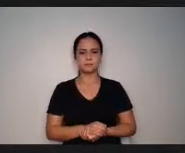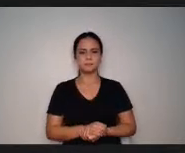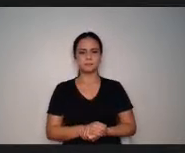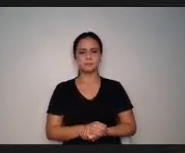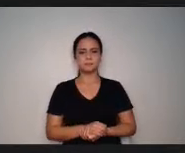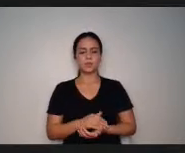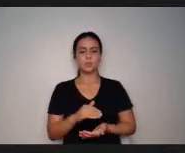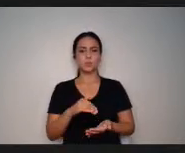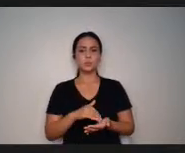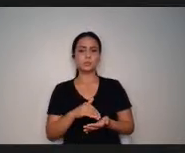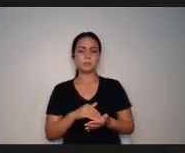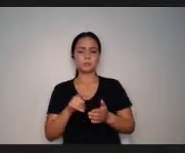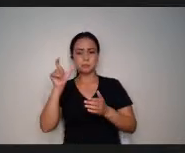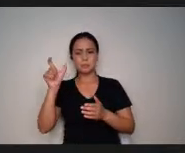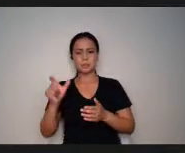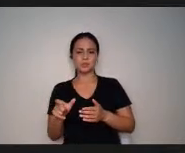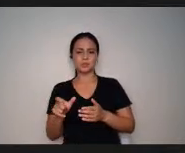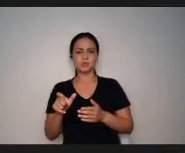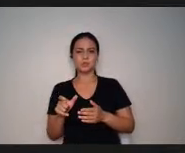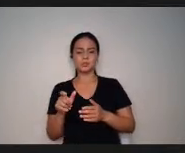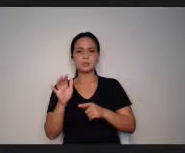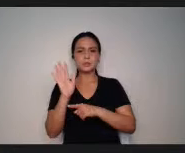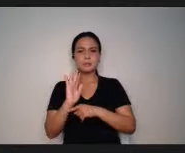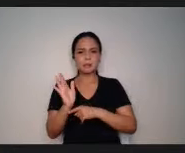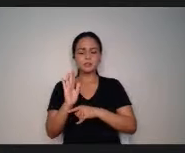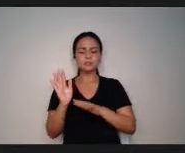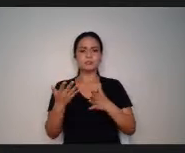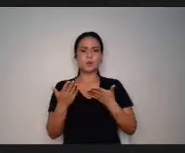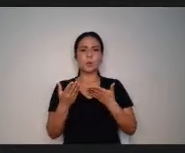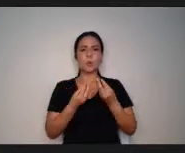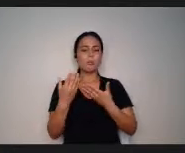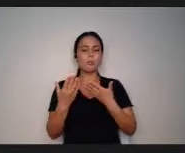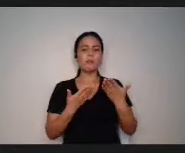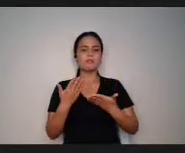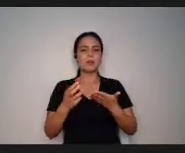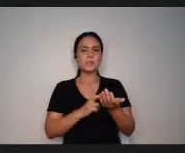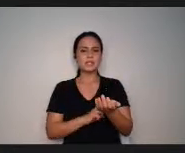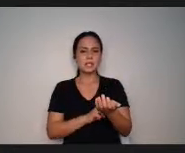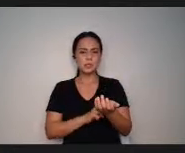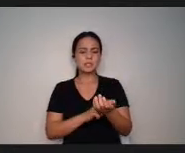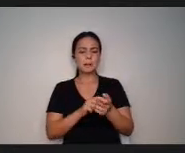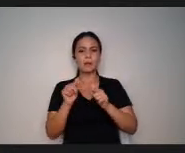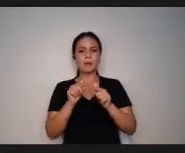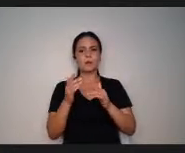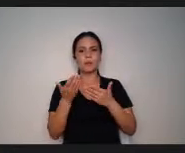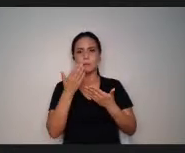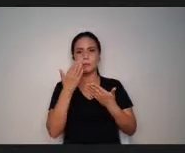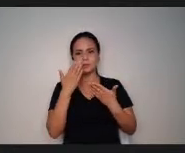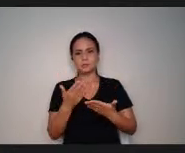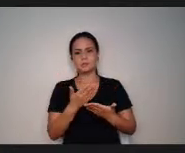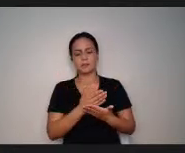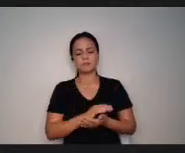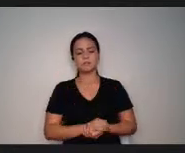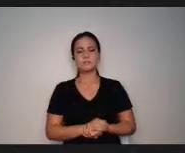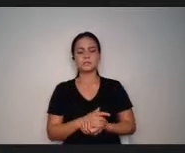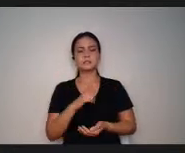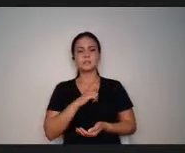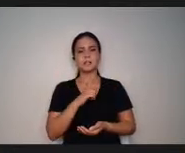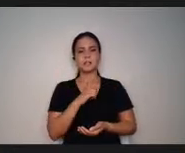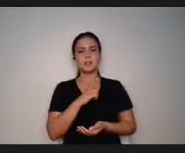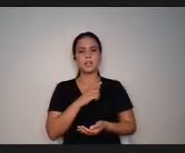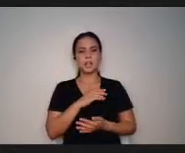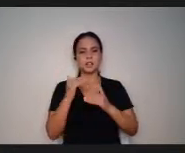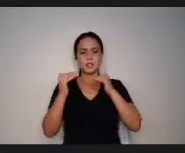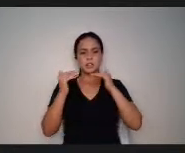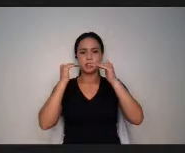grapple with and show you that there are levels of intervention in order to address these